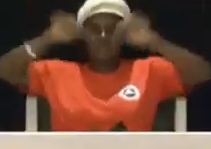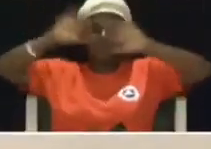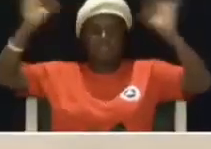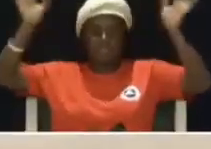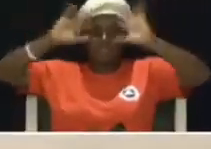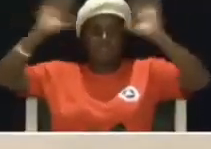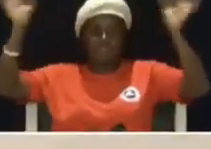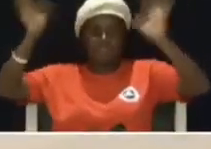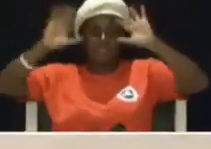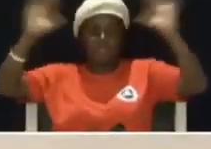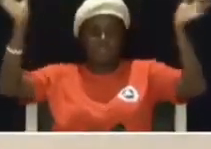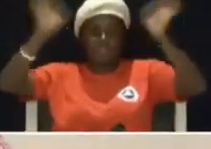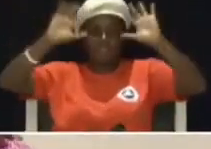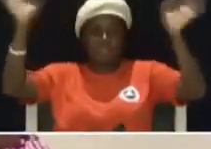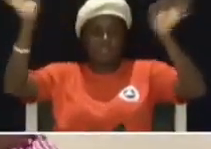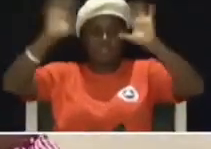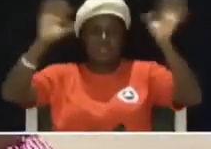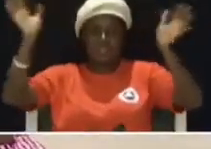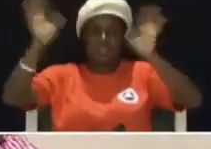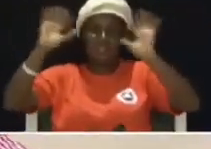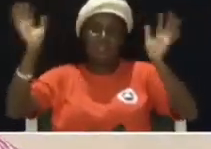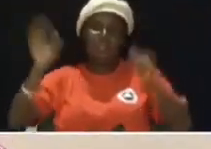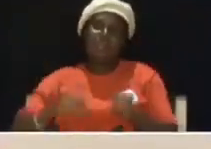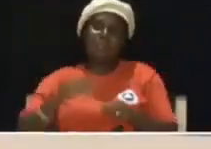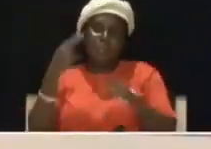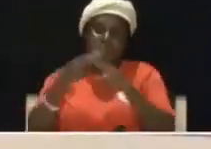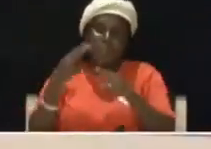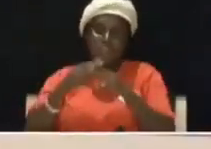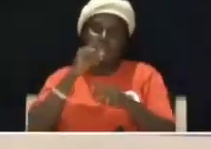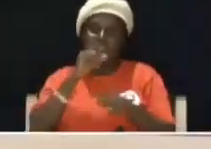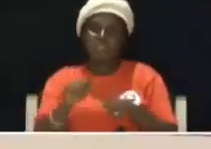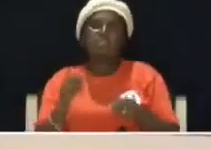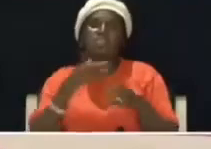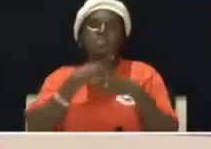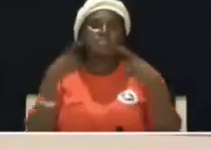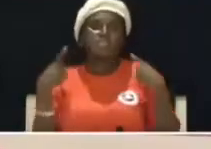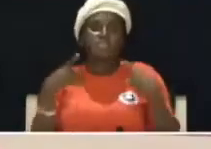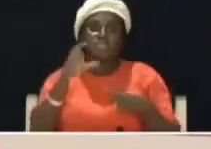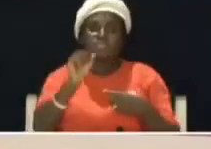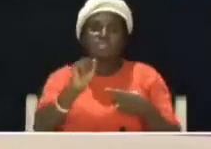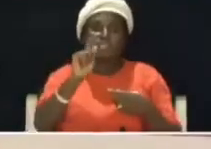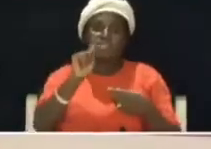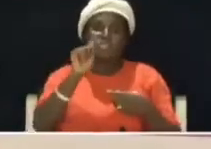hallelujah. My name is Deacon Stephen Otunla,